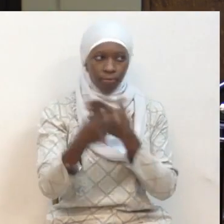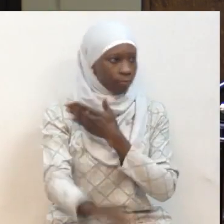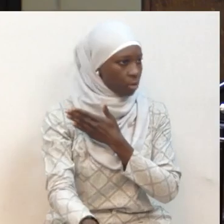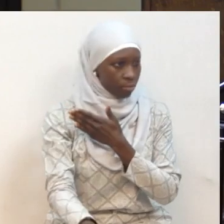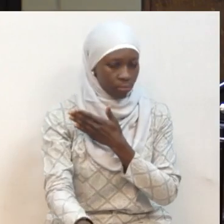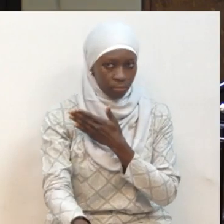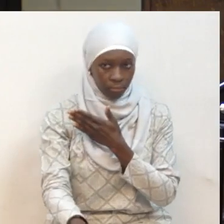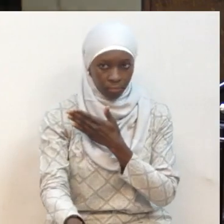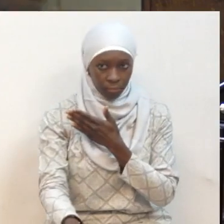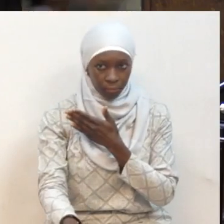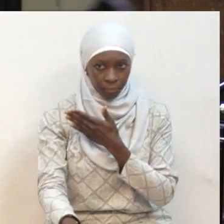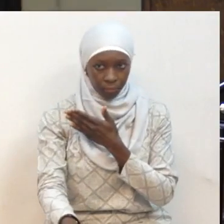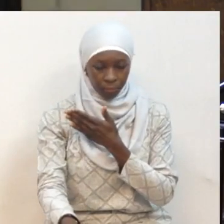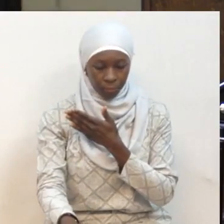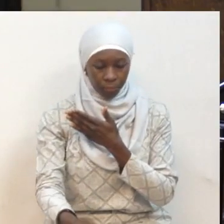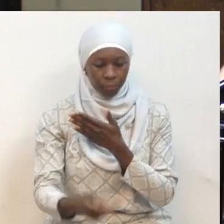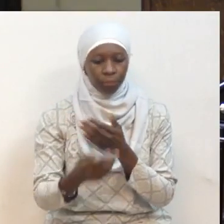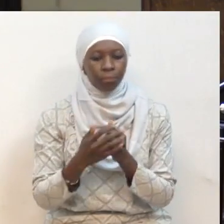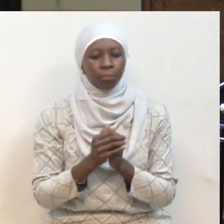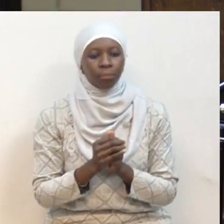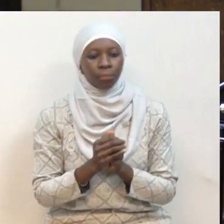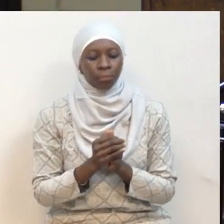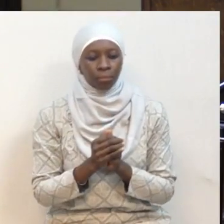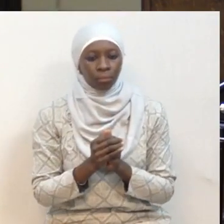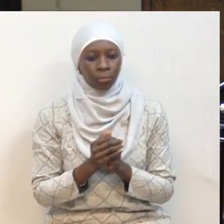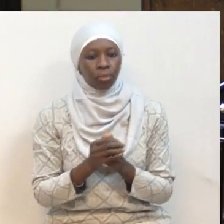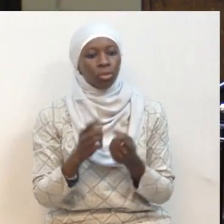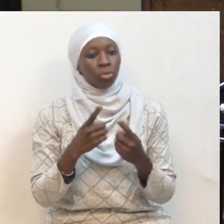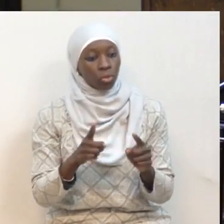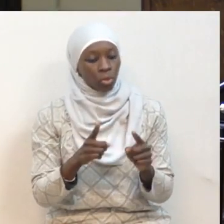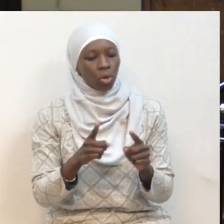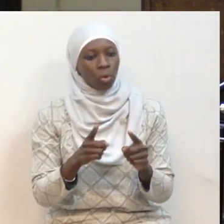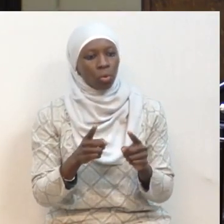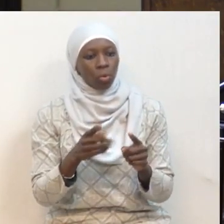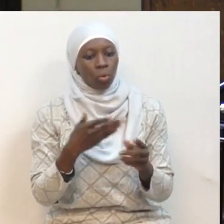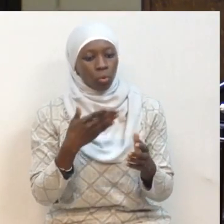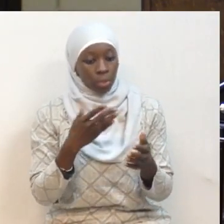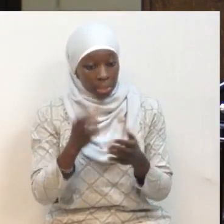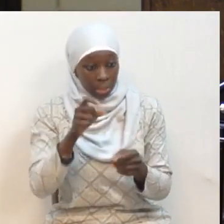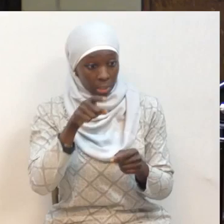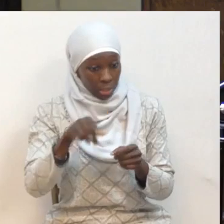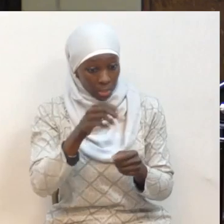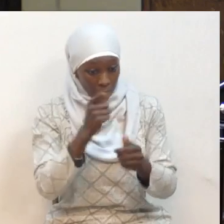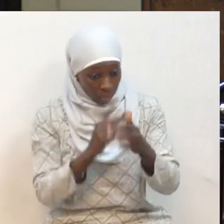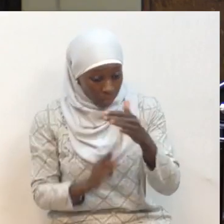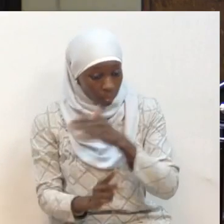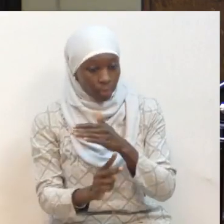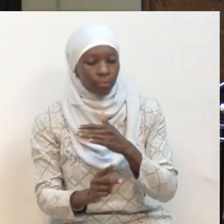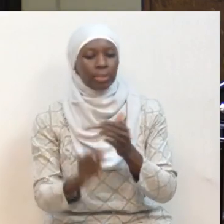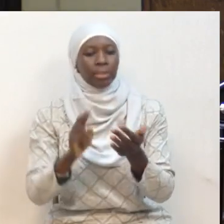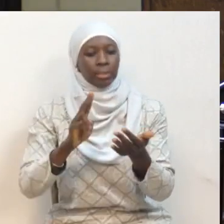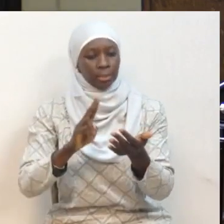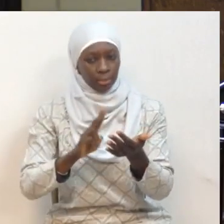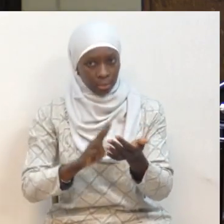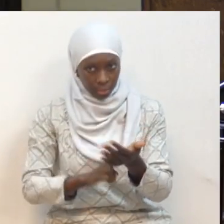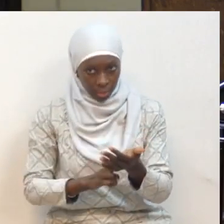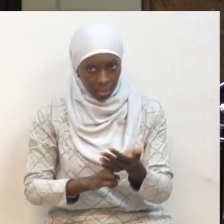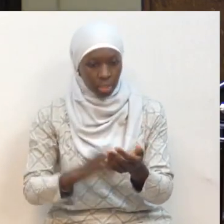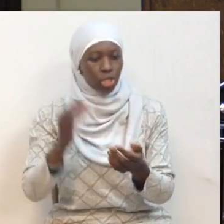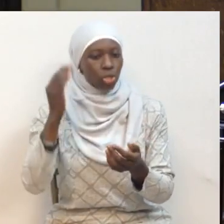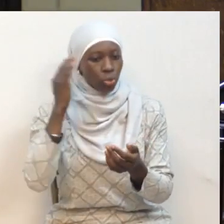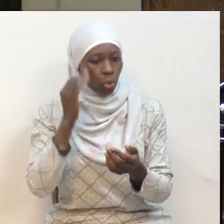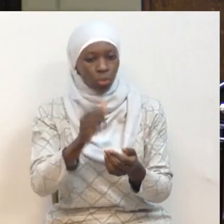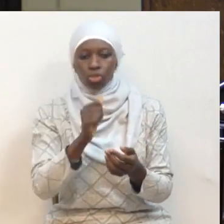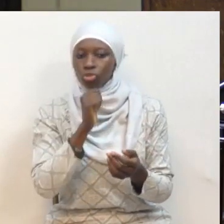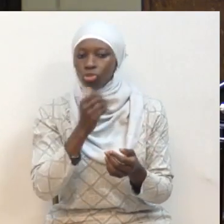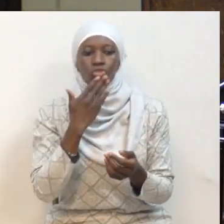the opposition and despite the shura that was telling him, this is not a good treaty for us. But